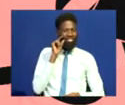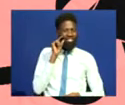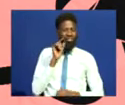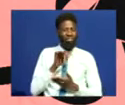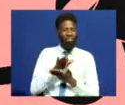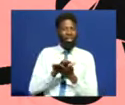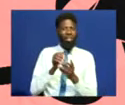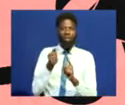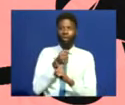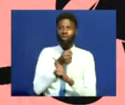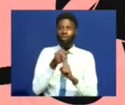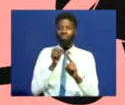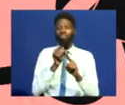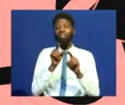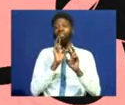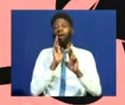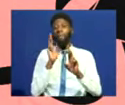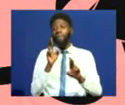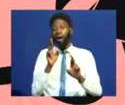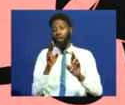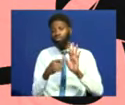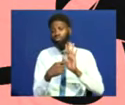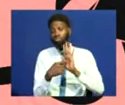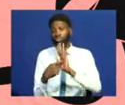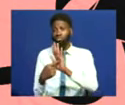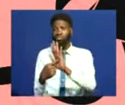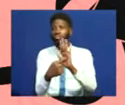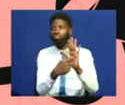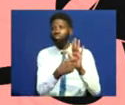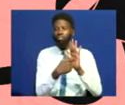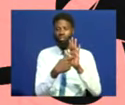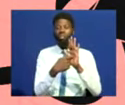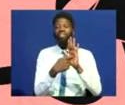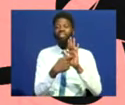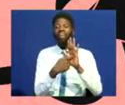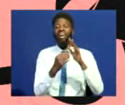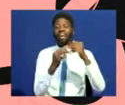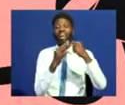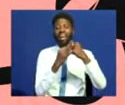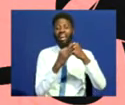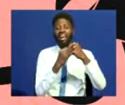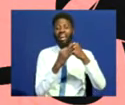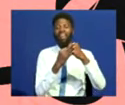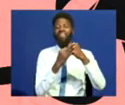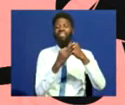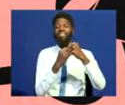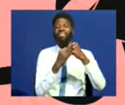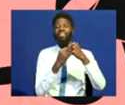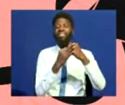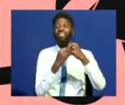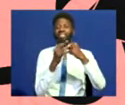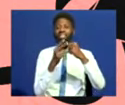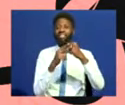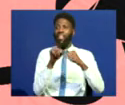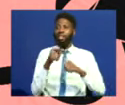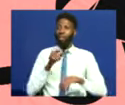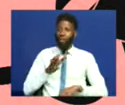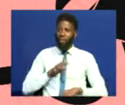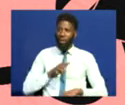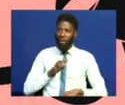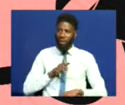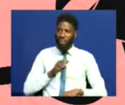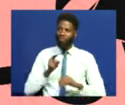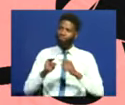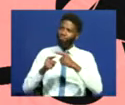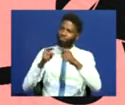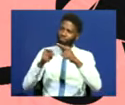that 87,000 women were killed internationally in 2017. 30,000 of these killings were at the